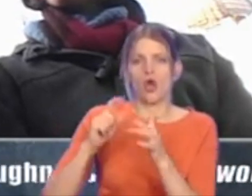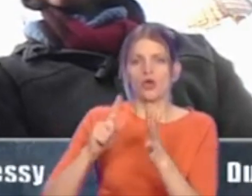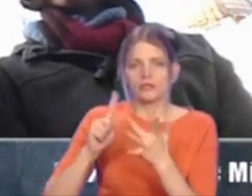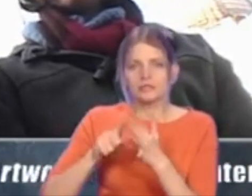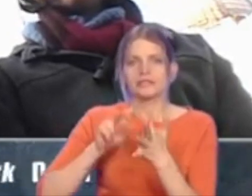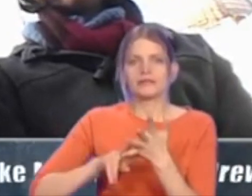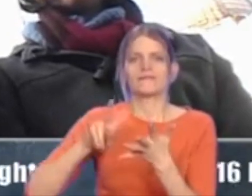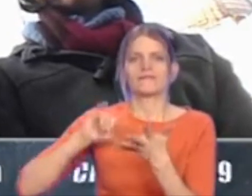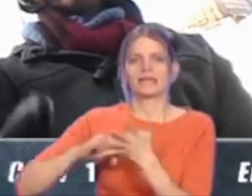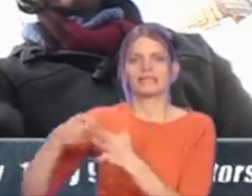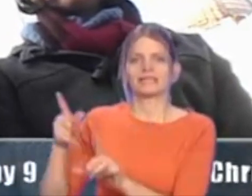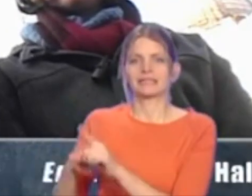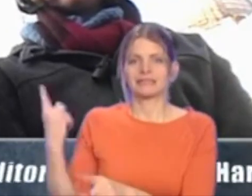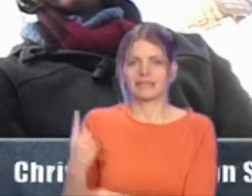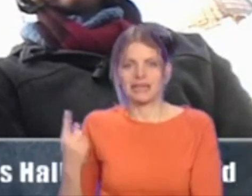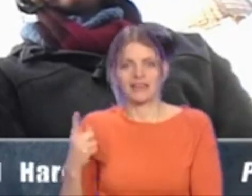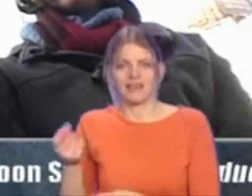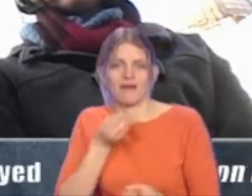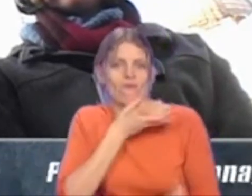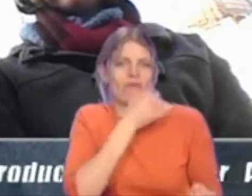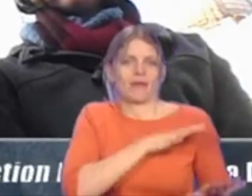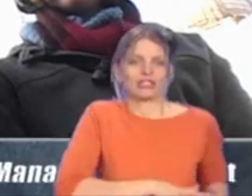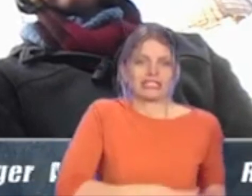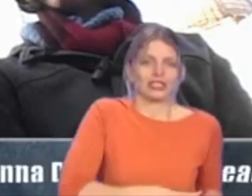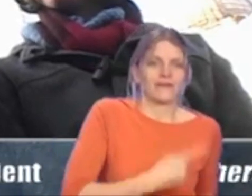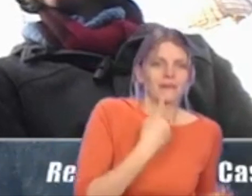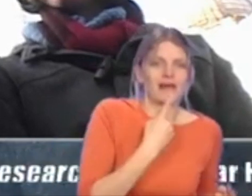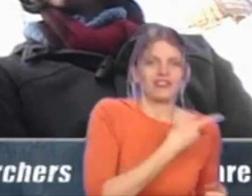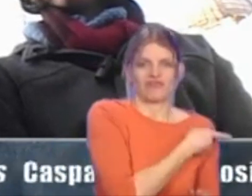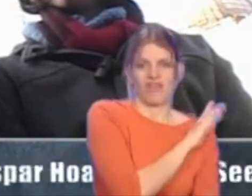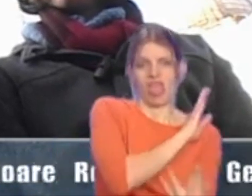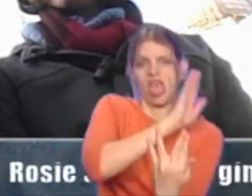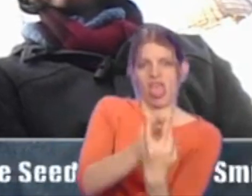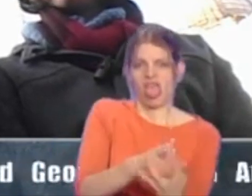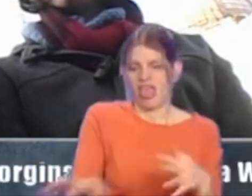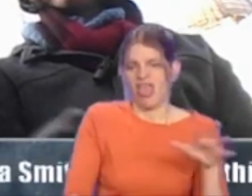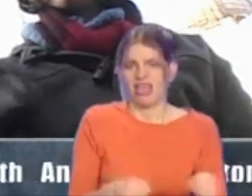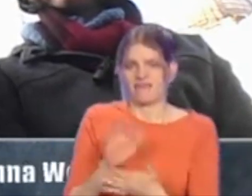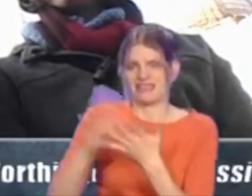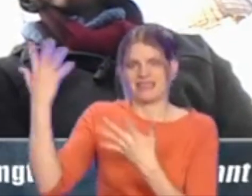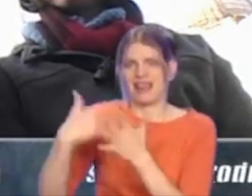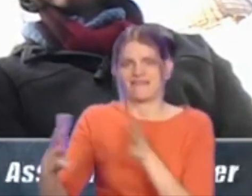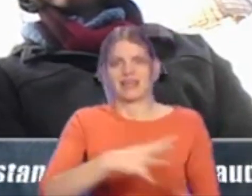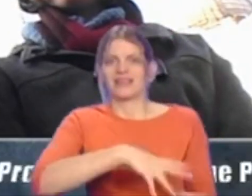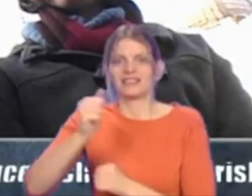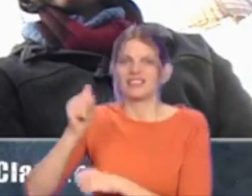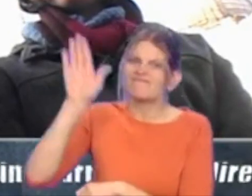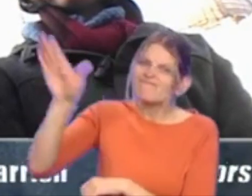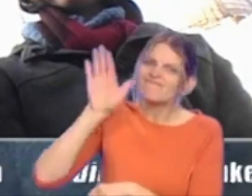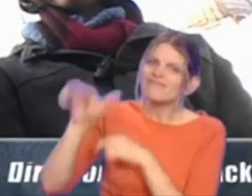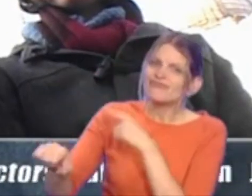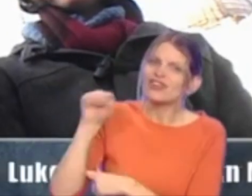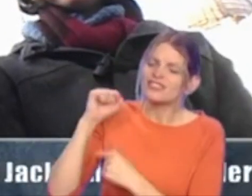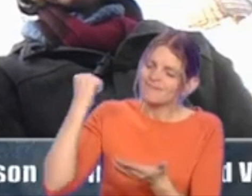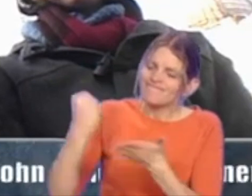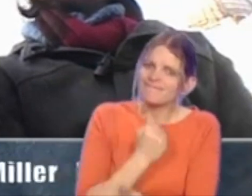agent Oleg Gordievsky passed on their locations to the British Secret Services, who managed to intercept many of their secret messages back in the